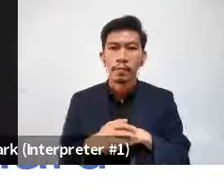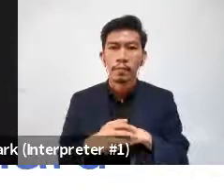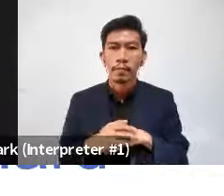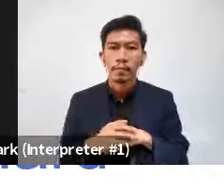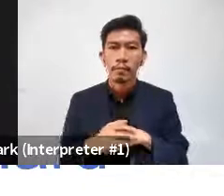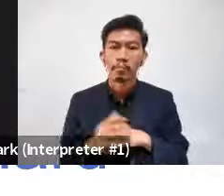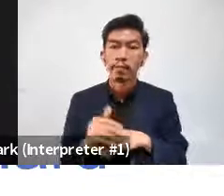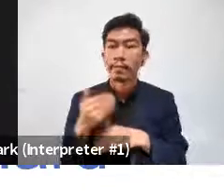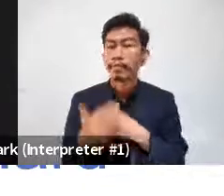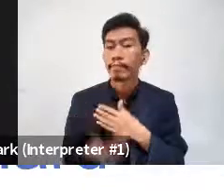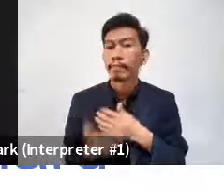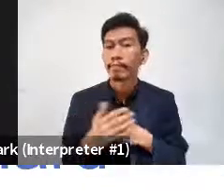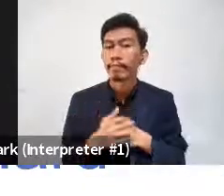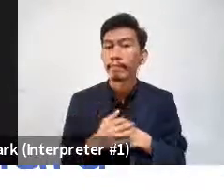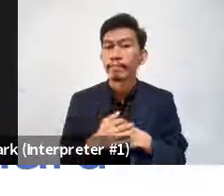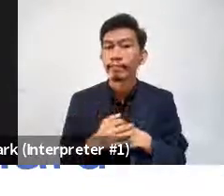So, but